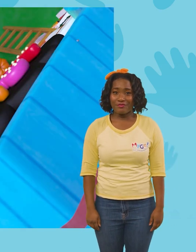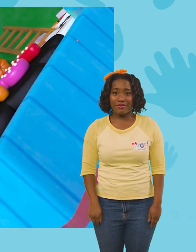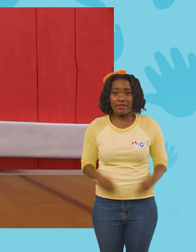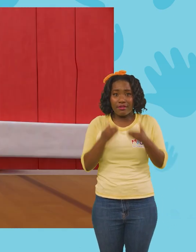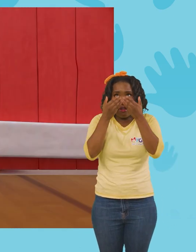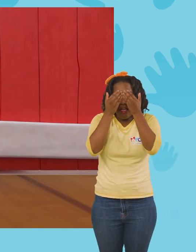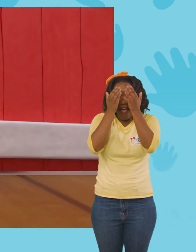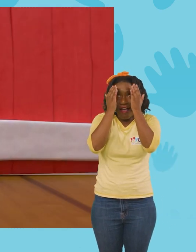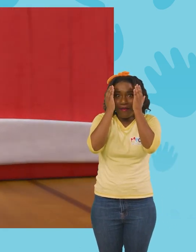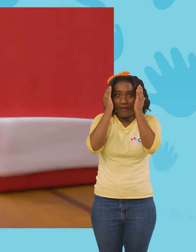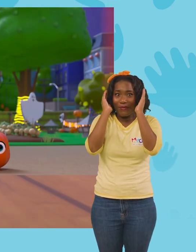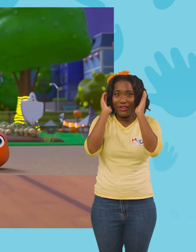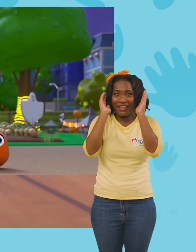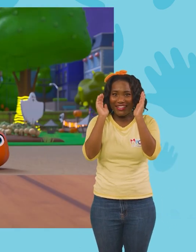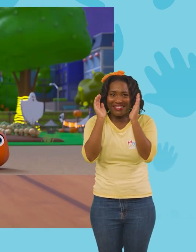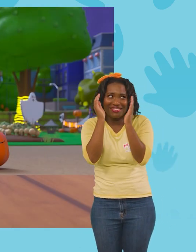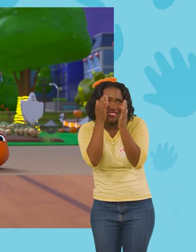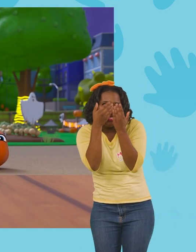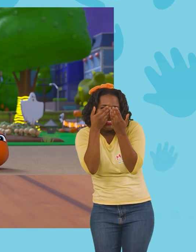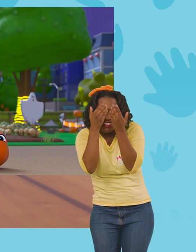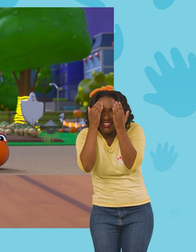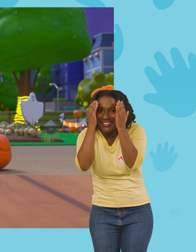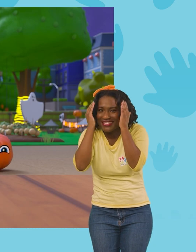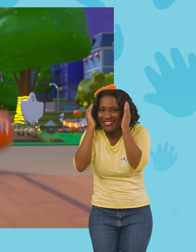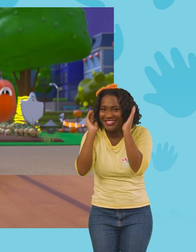It's Halloween. It's